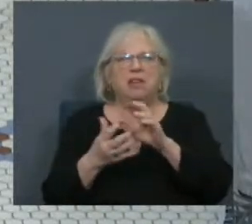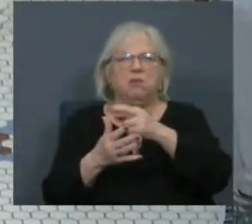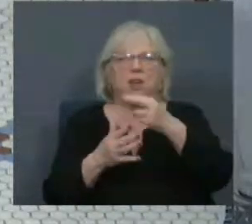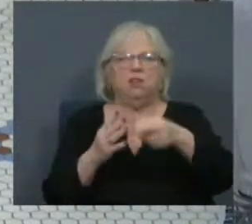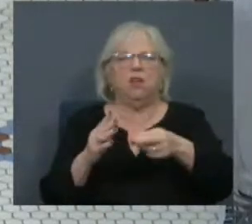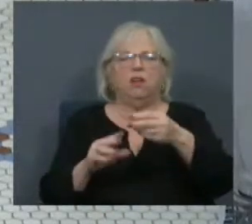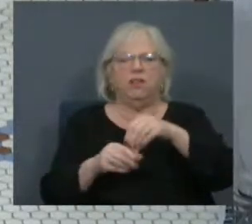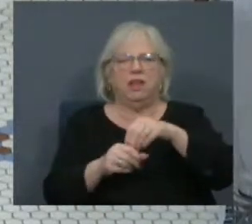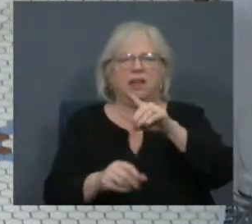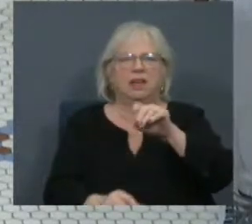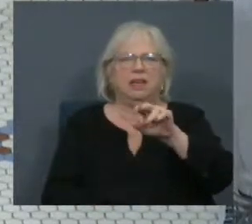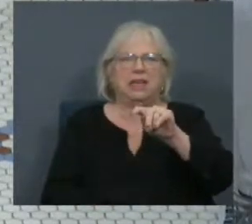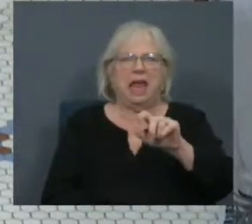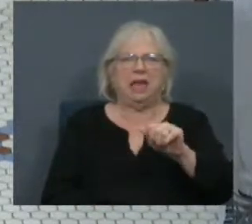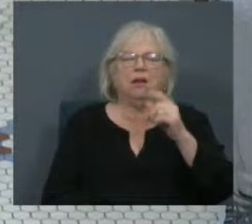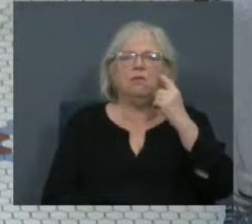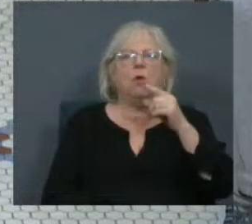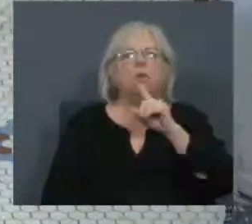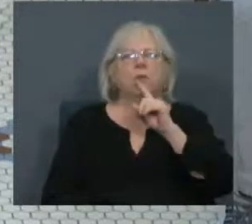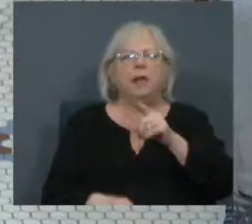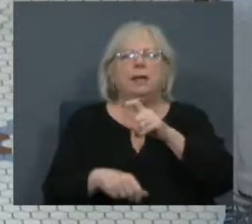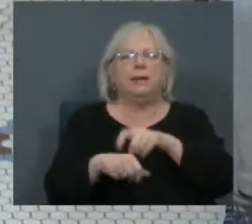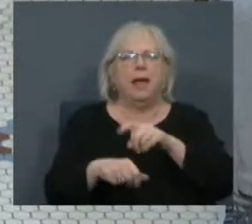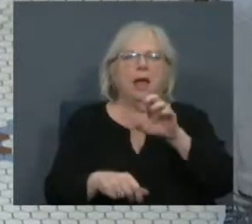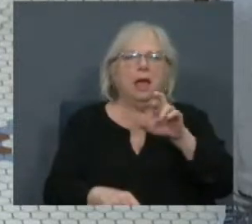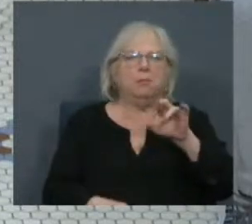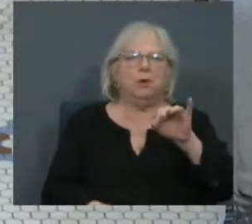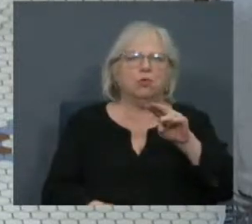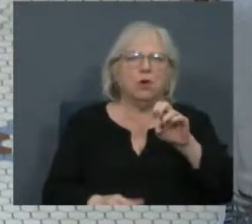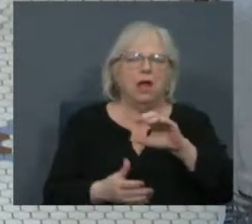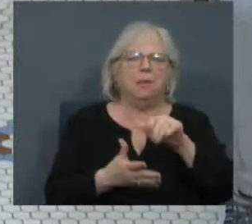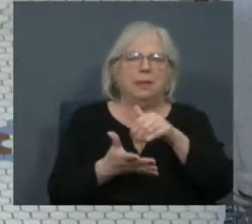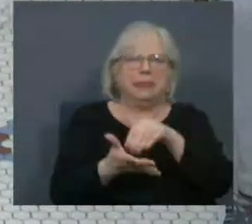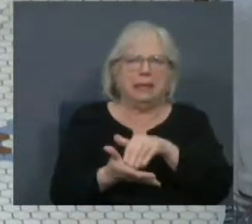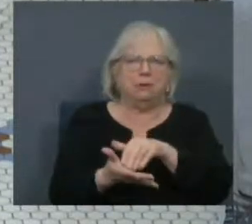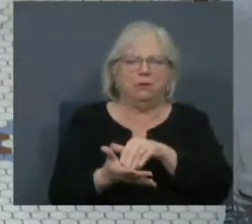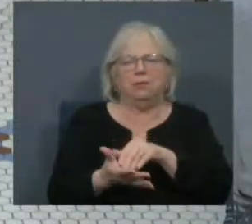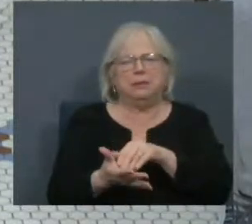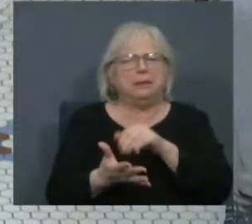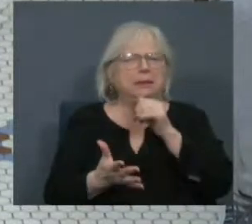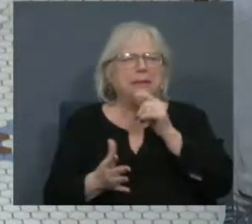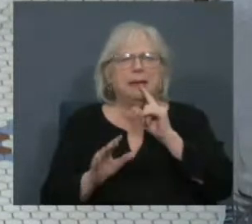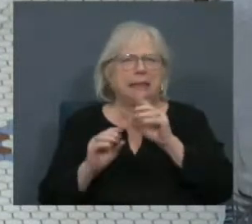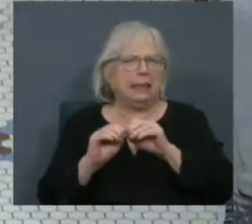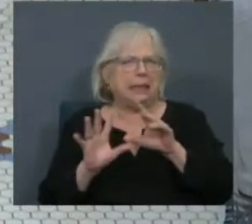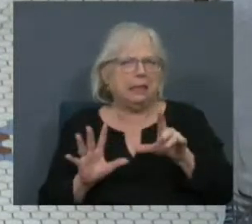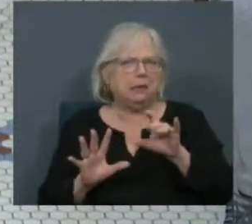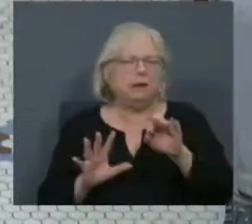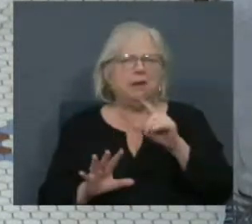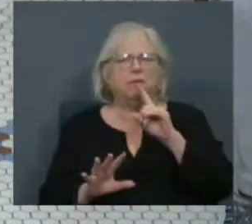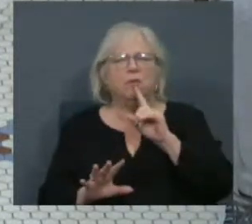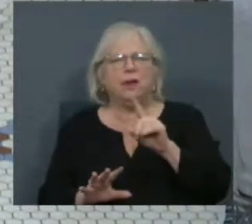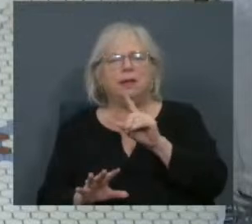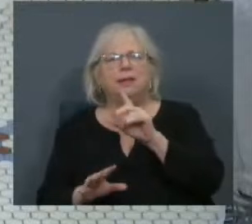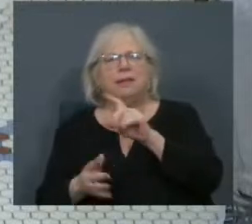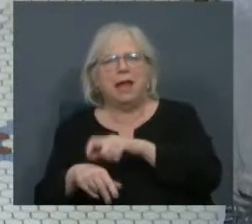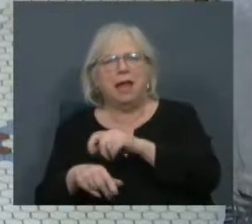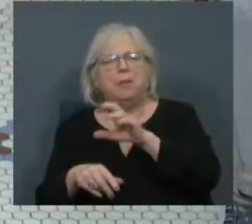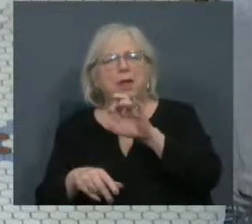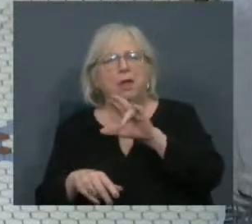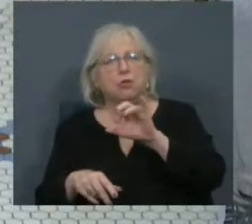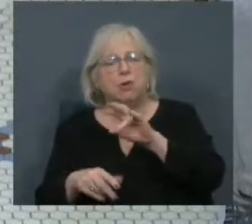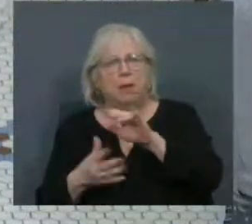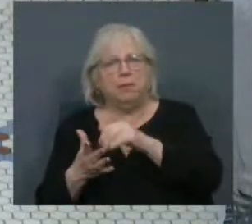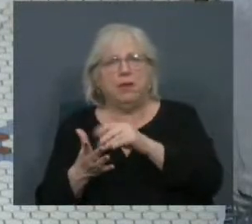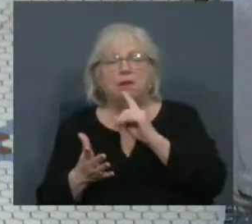data for real-time crime centers. It is not clear whether or not real-time crime centers across the country are effective